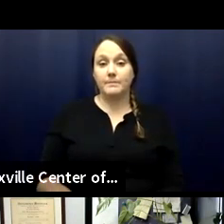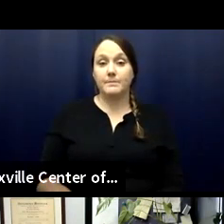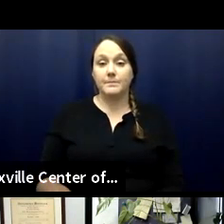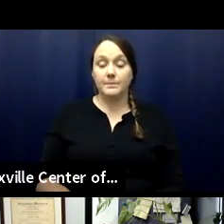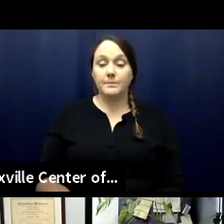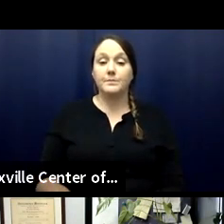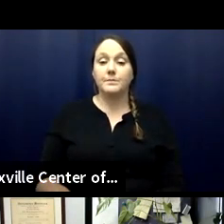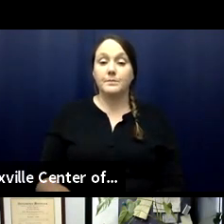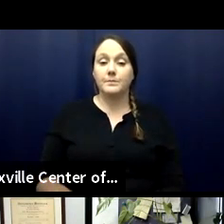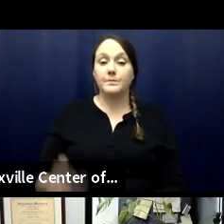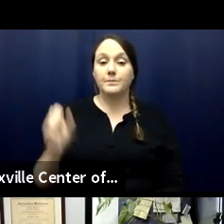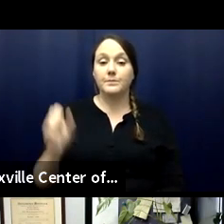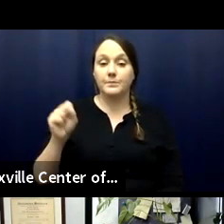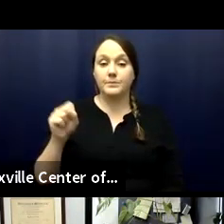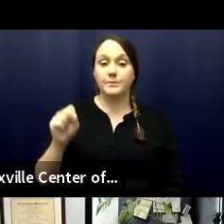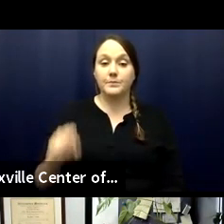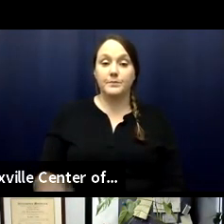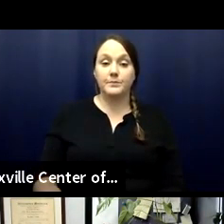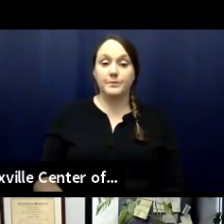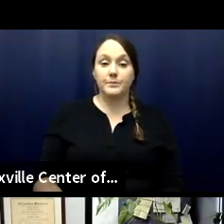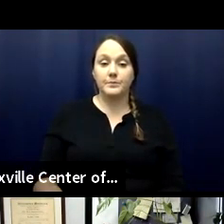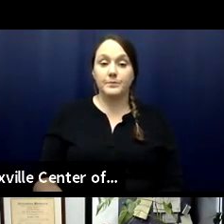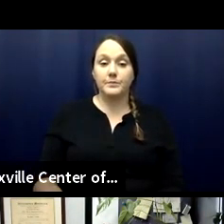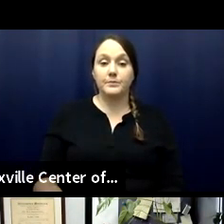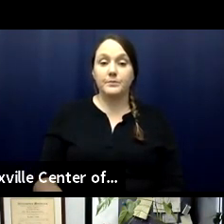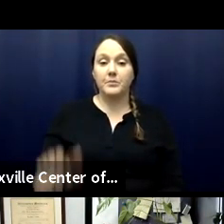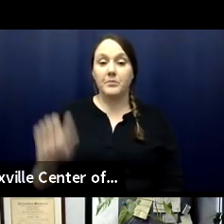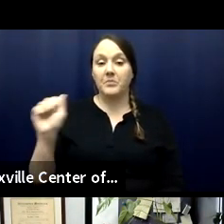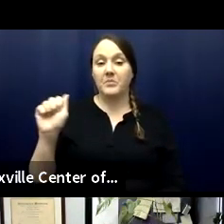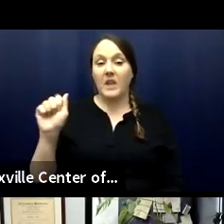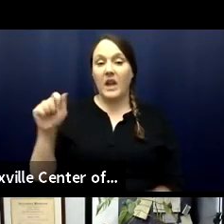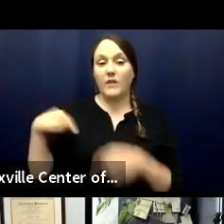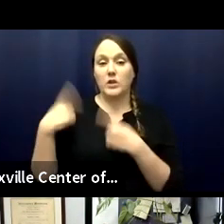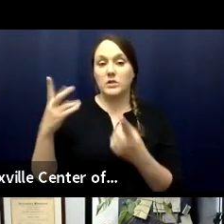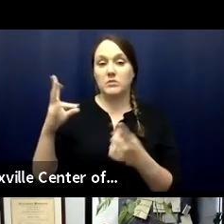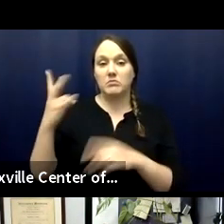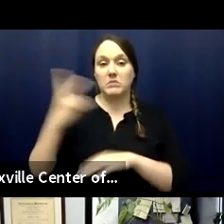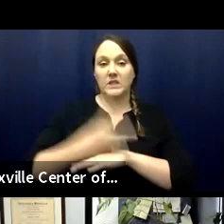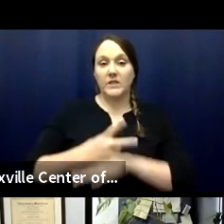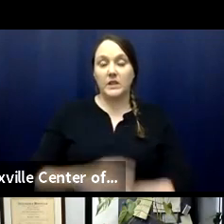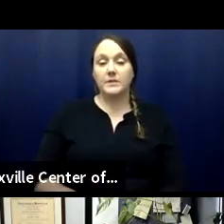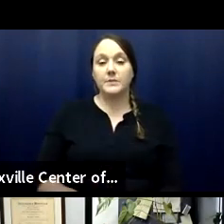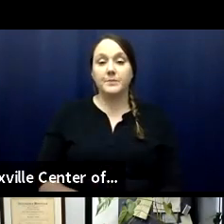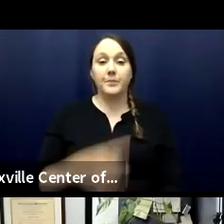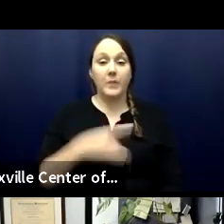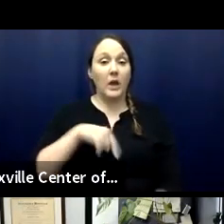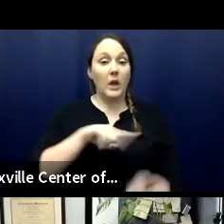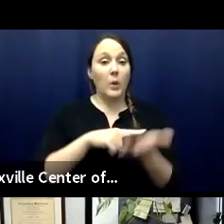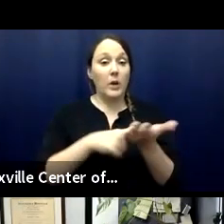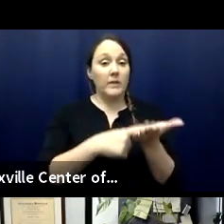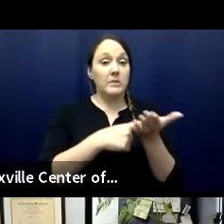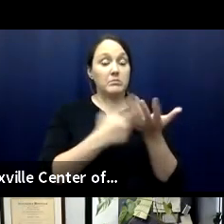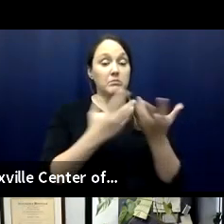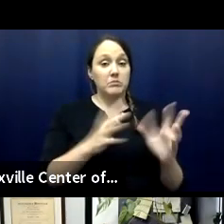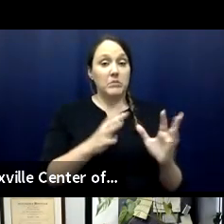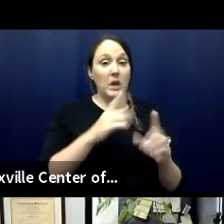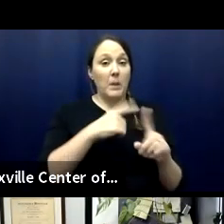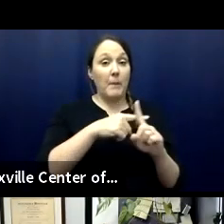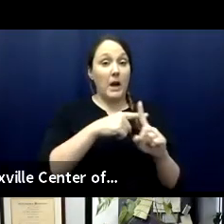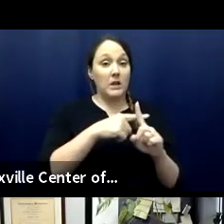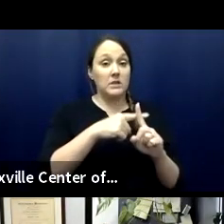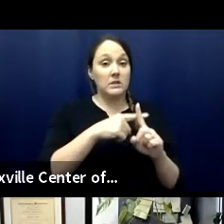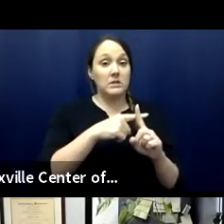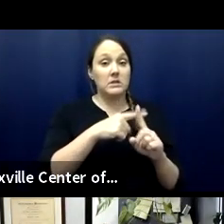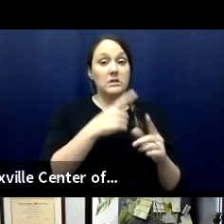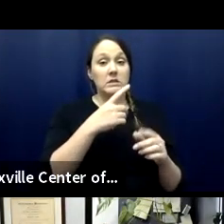7 days. Yeah, that's the average the past 7 days. And we've talked about how positivity is a simple one